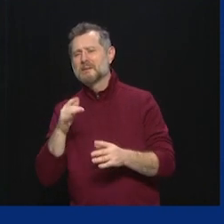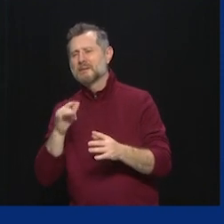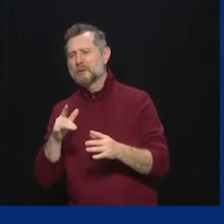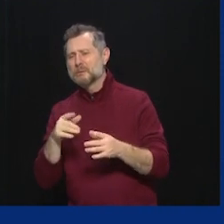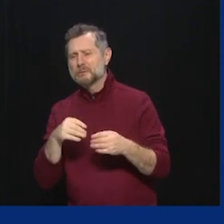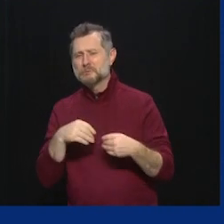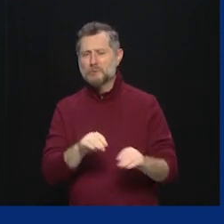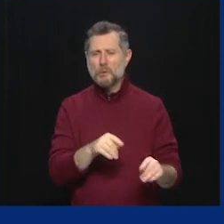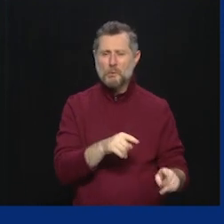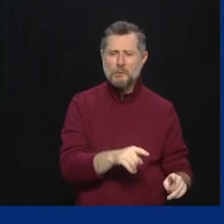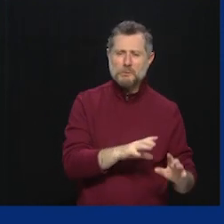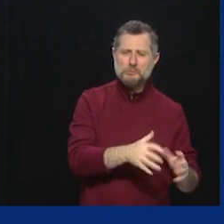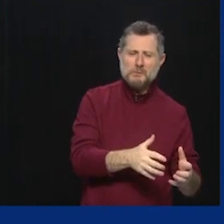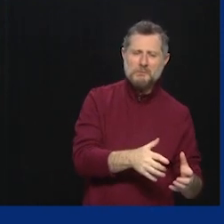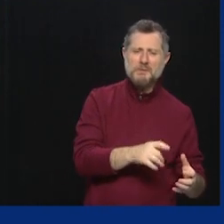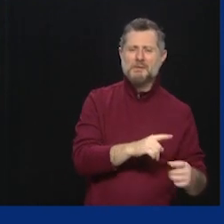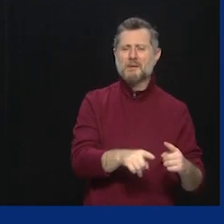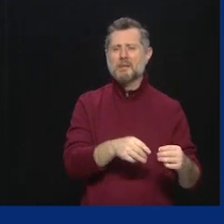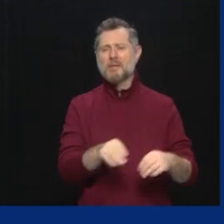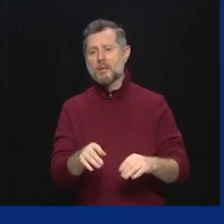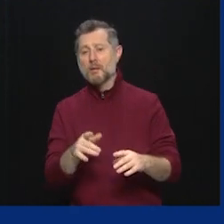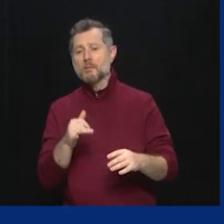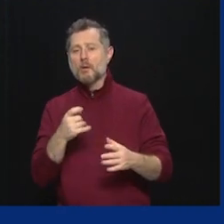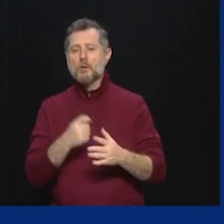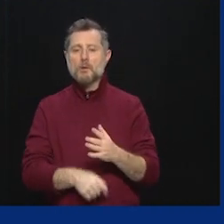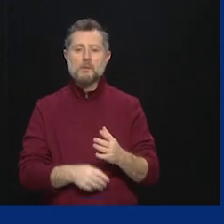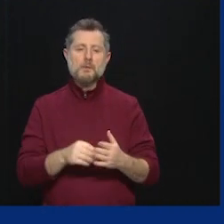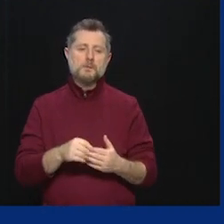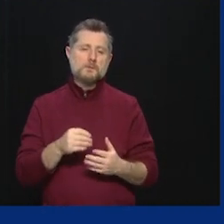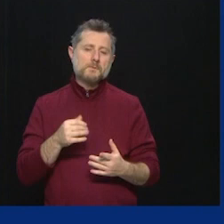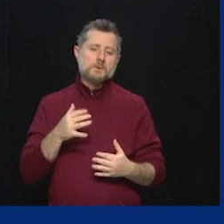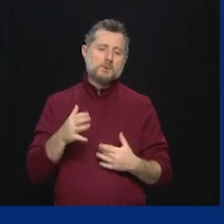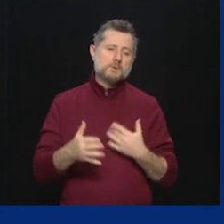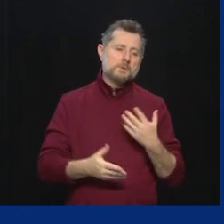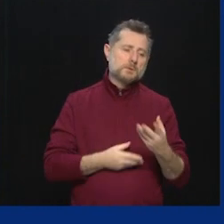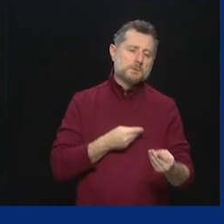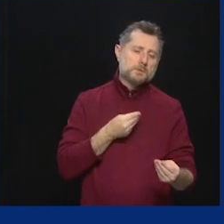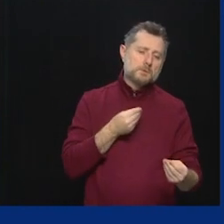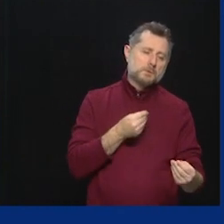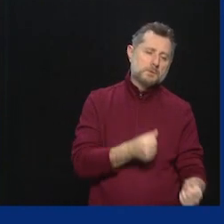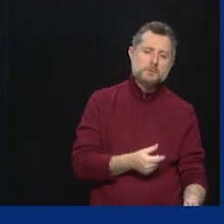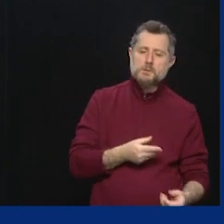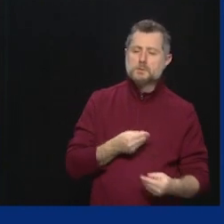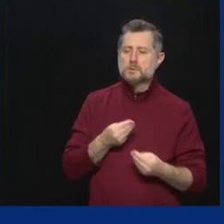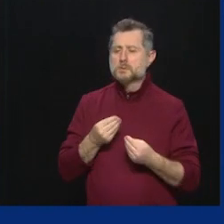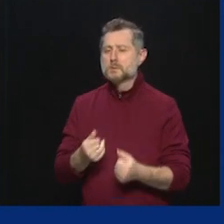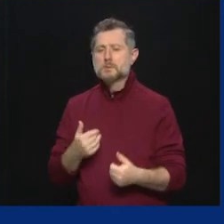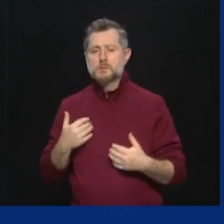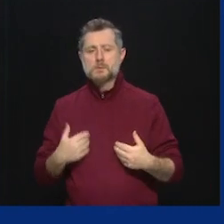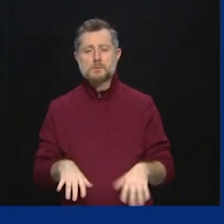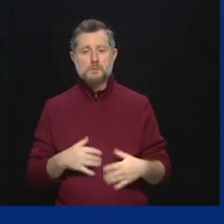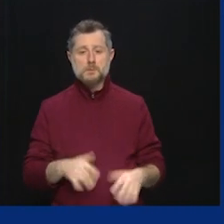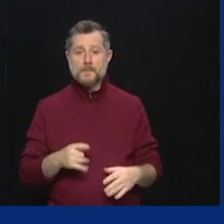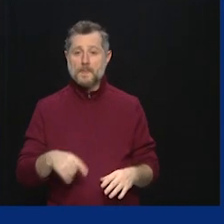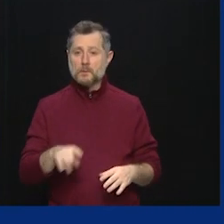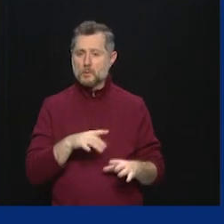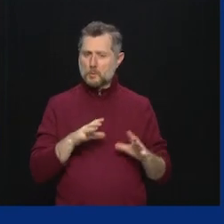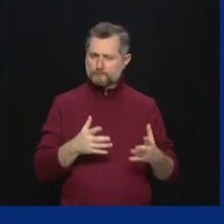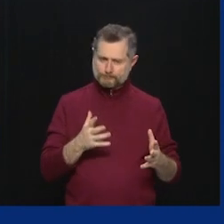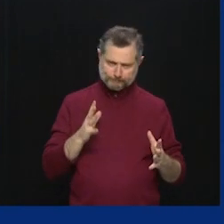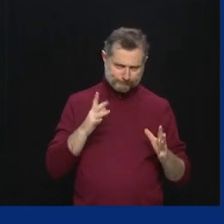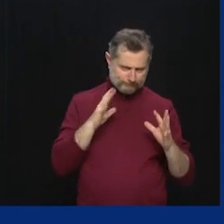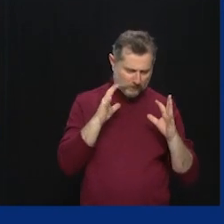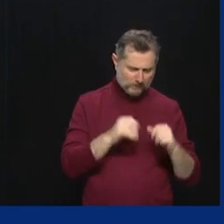this club and to build this building, but they were all in since day one, and they